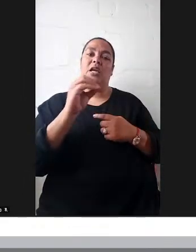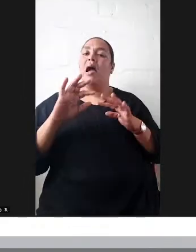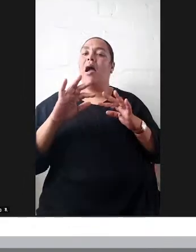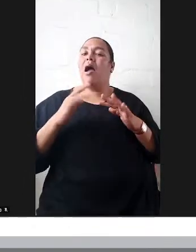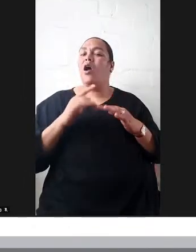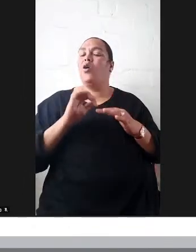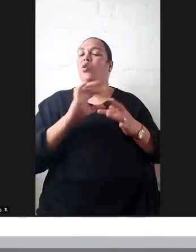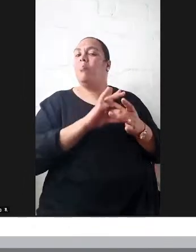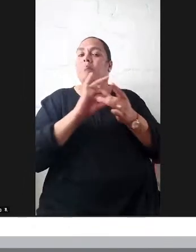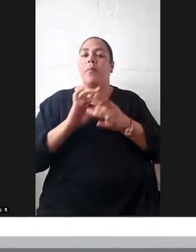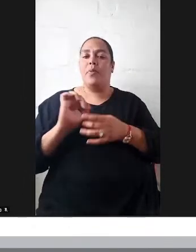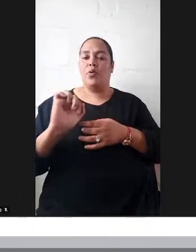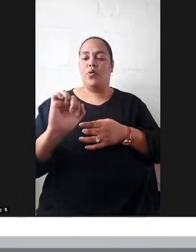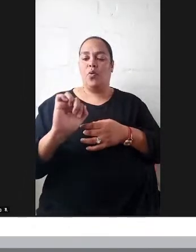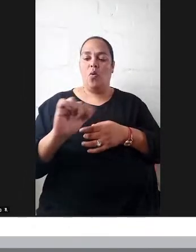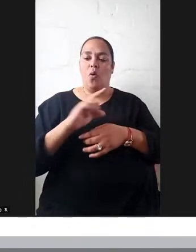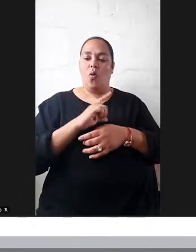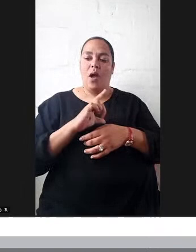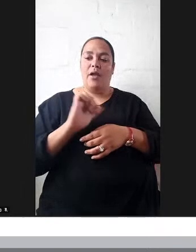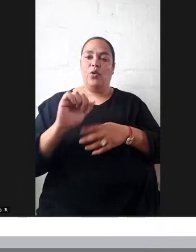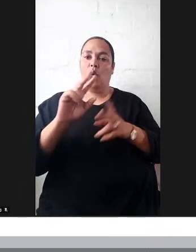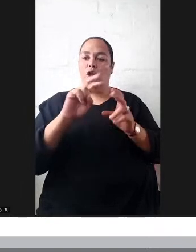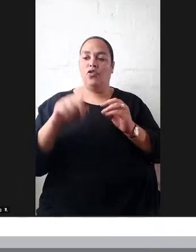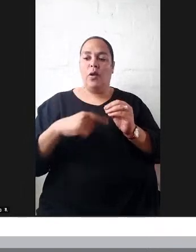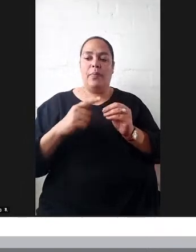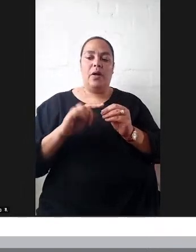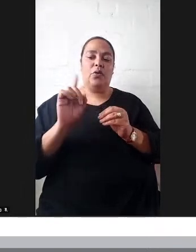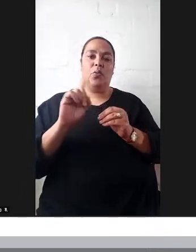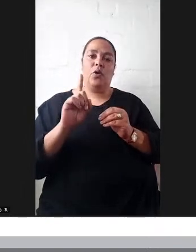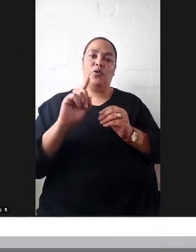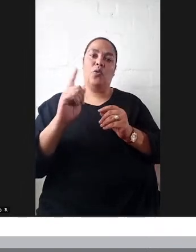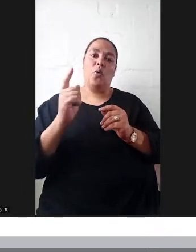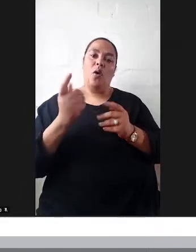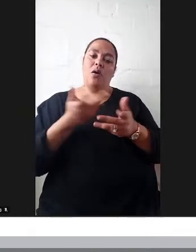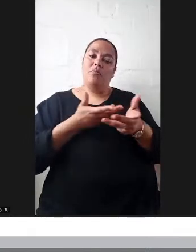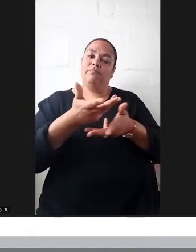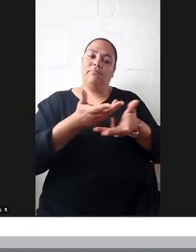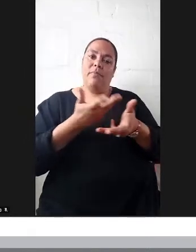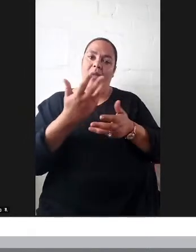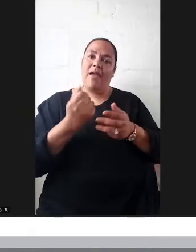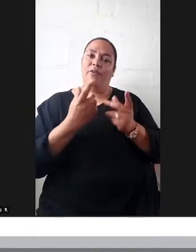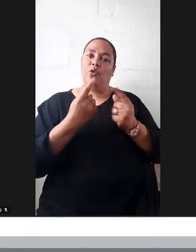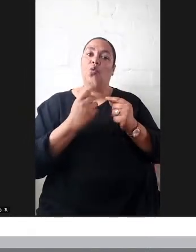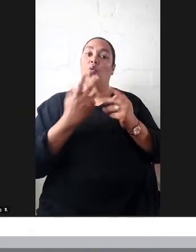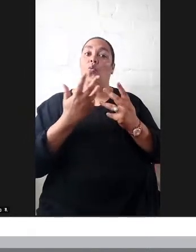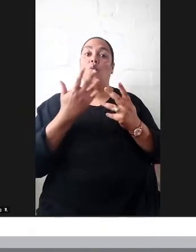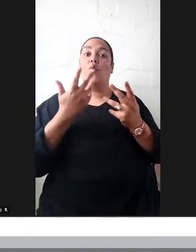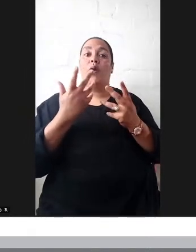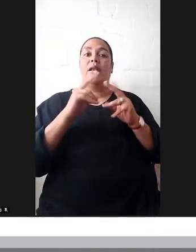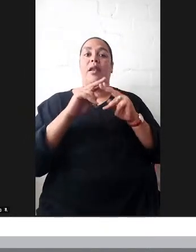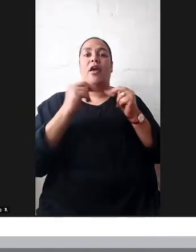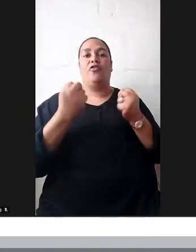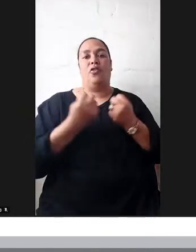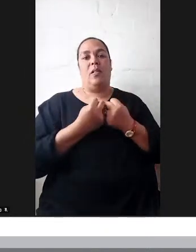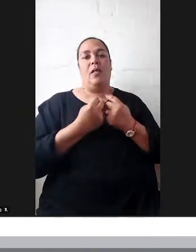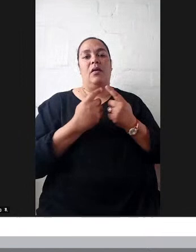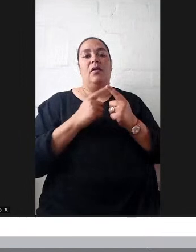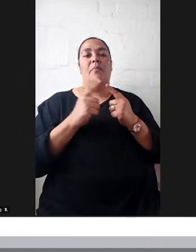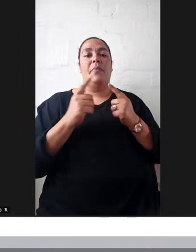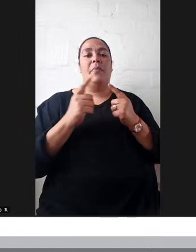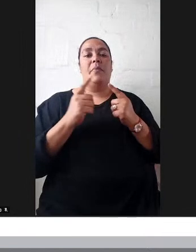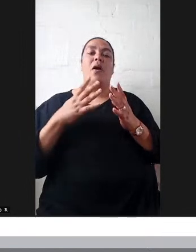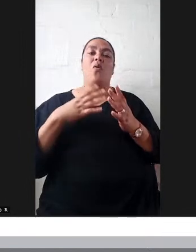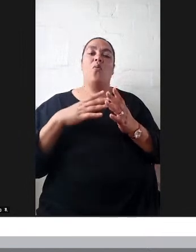that the issue of bargaining is done at a national level. I just wanted to sort of